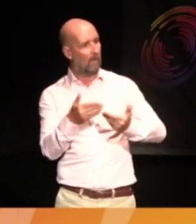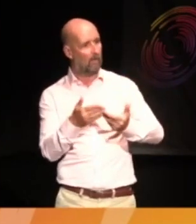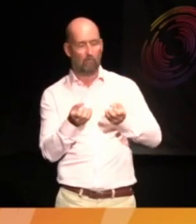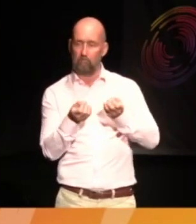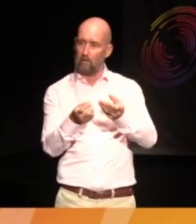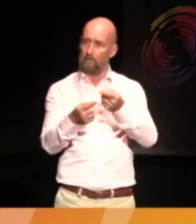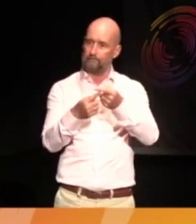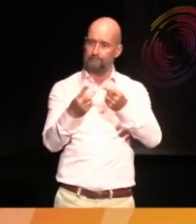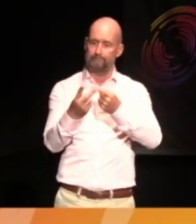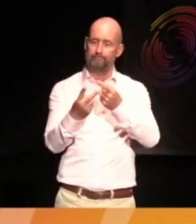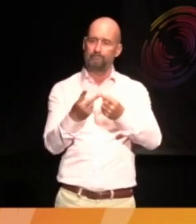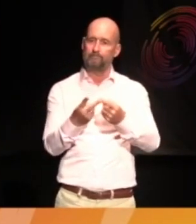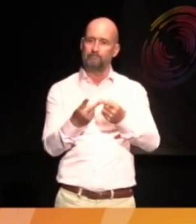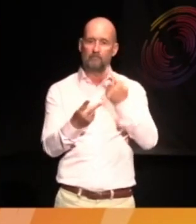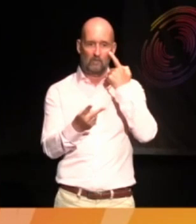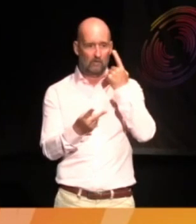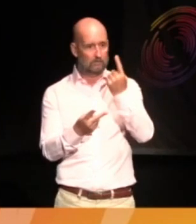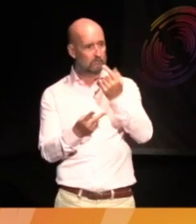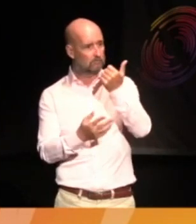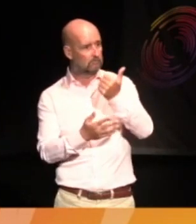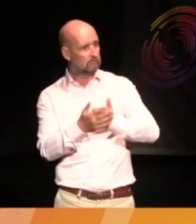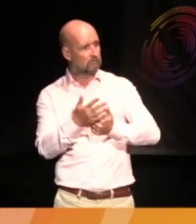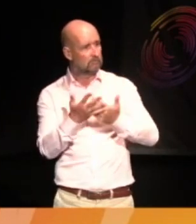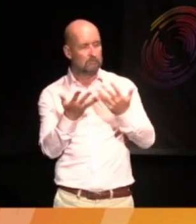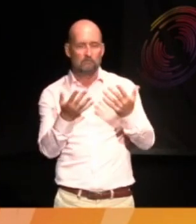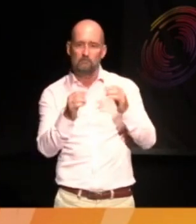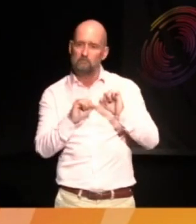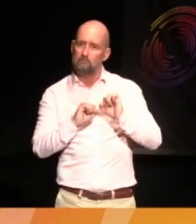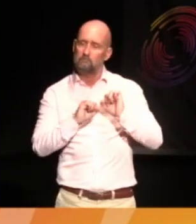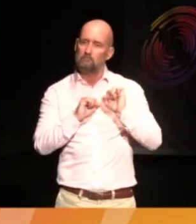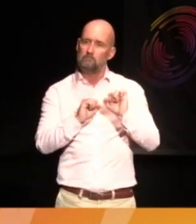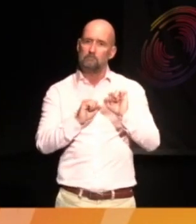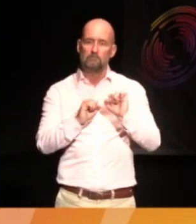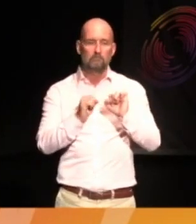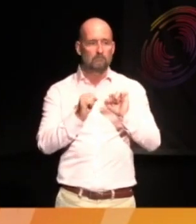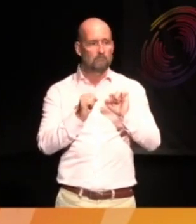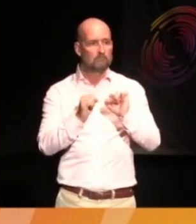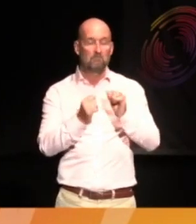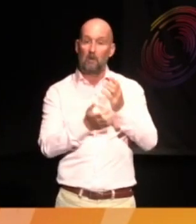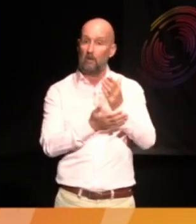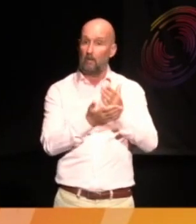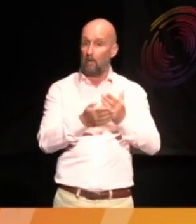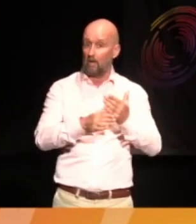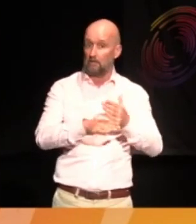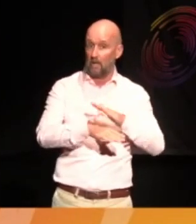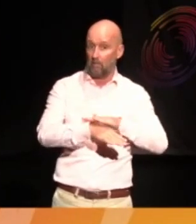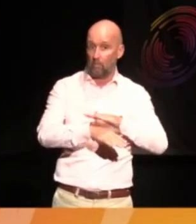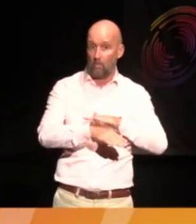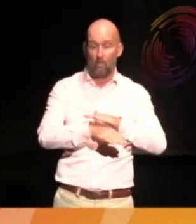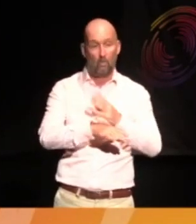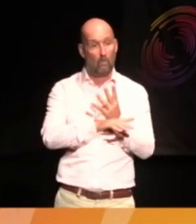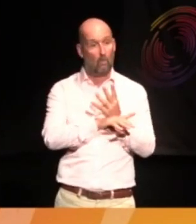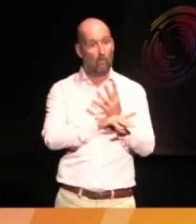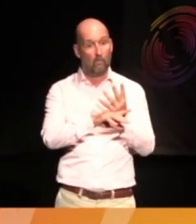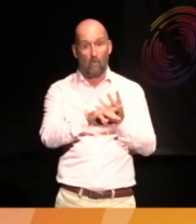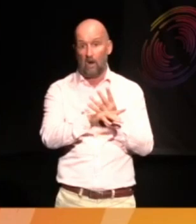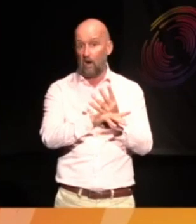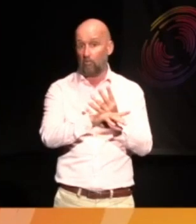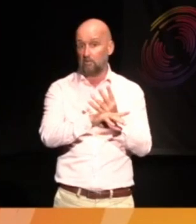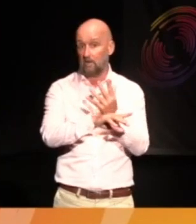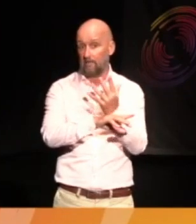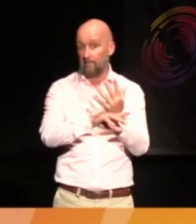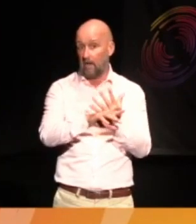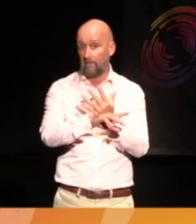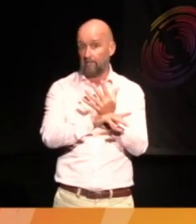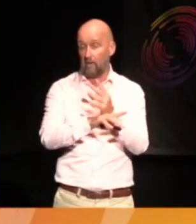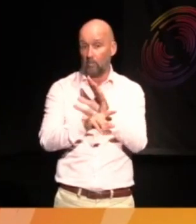can start exploring perhaps either a very part-time role, like 4-5 hours a week,